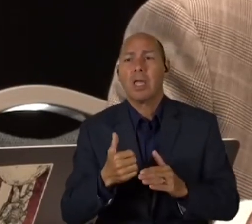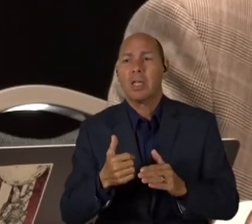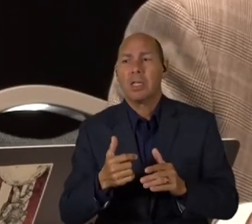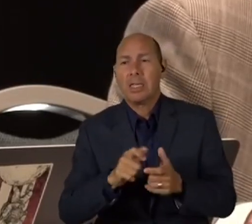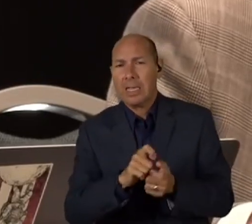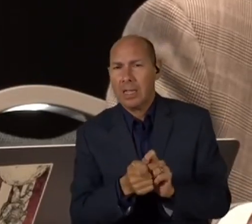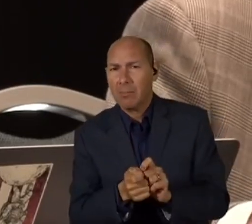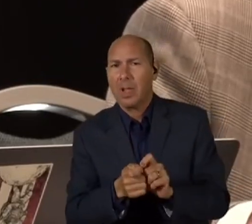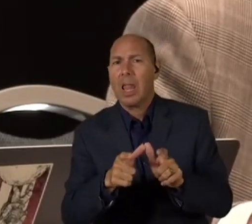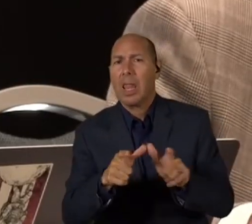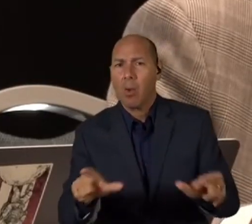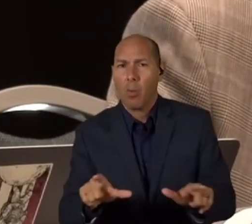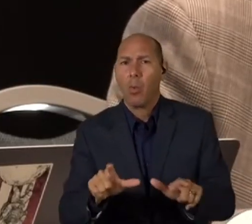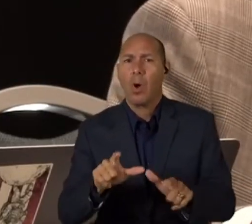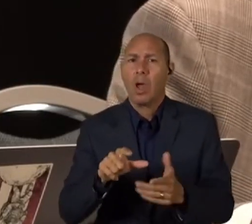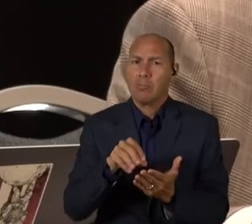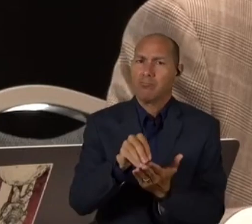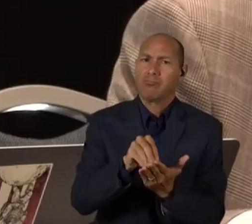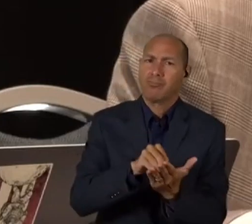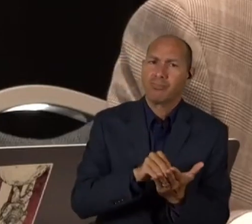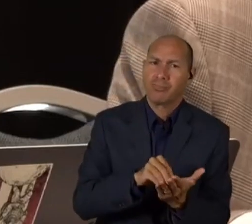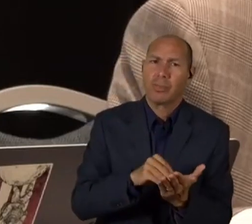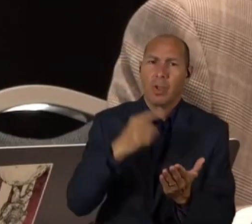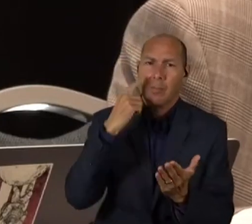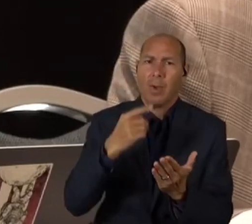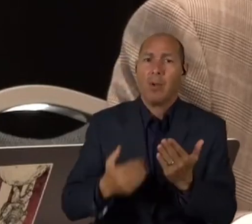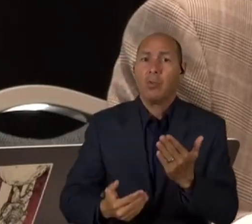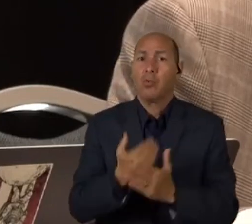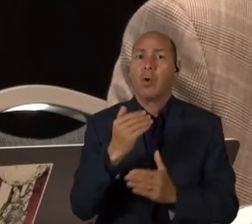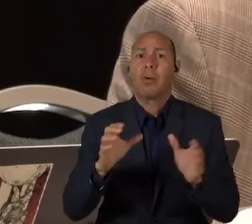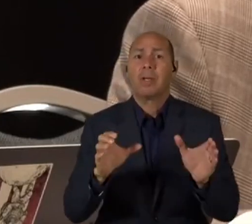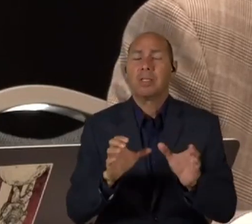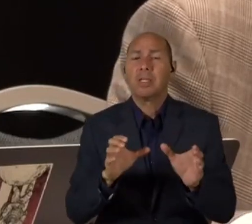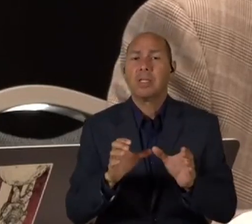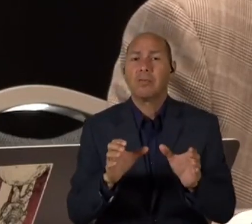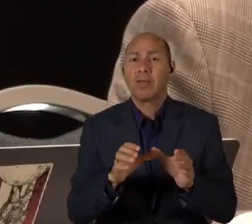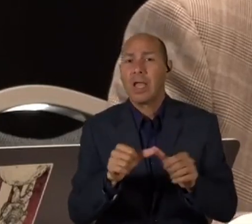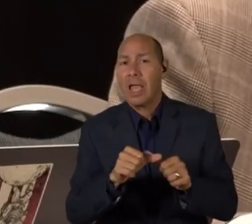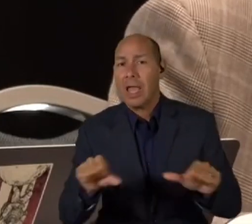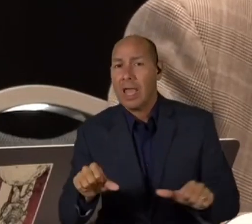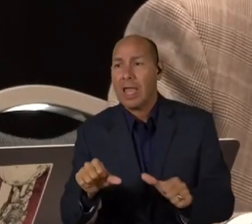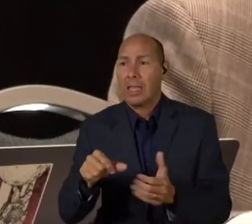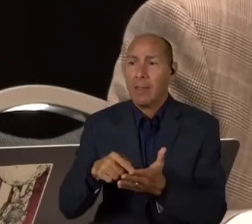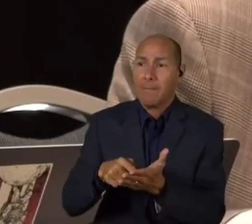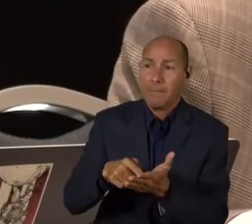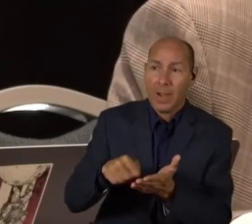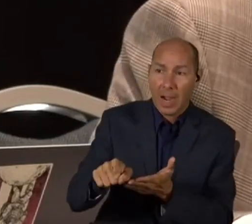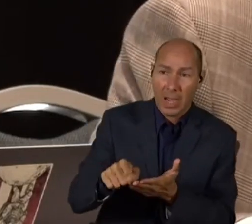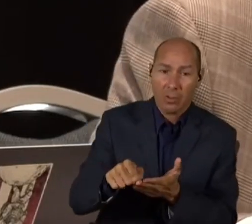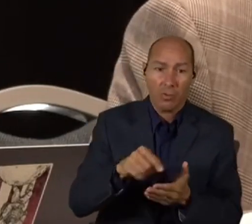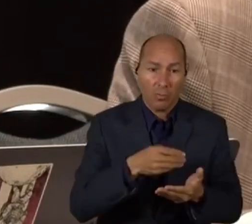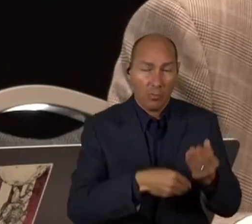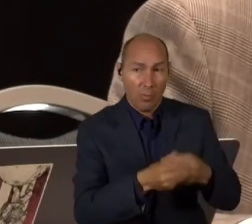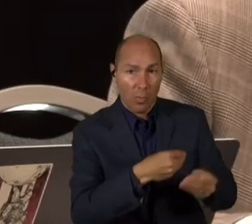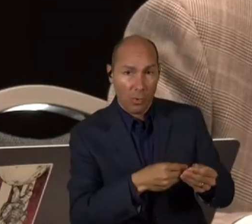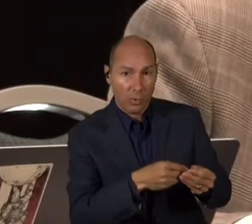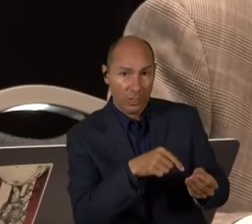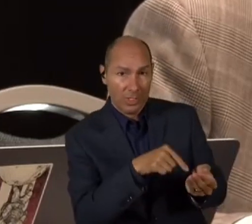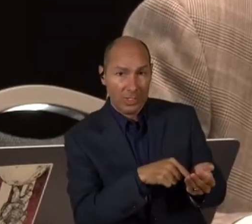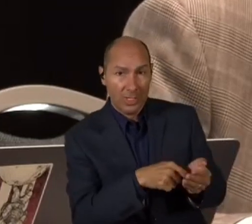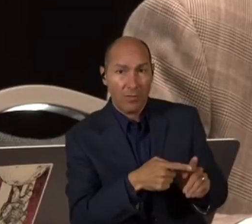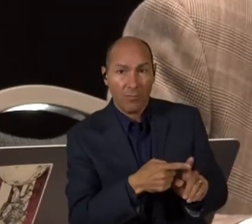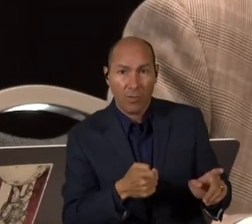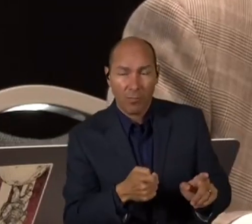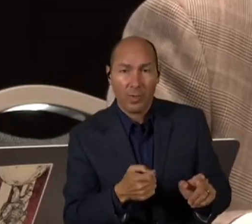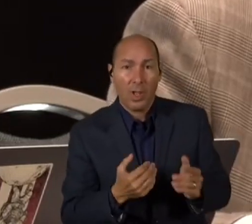now require a certification of how any spending bills will be funded in the budget. The new language